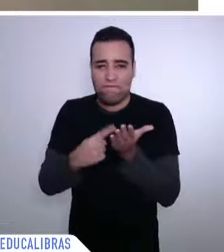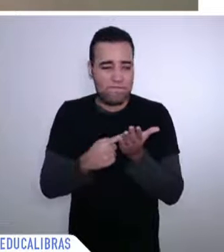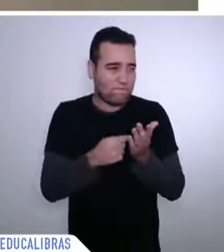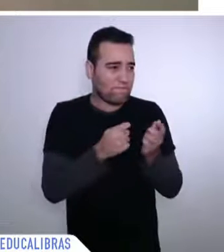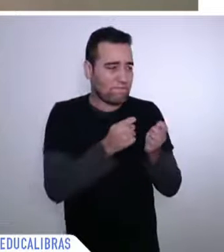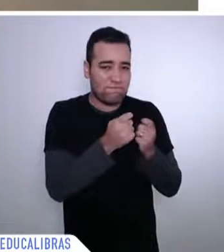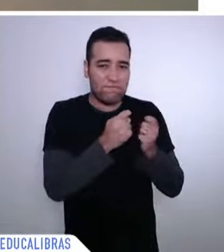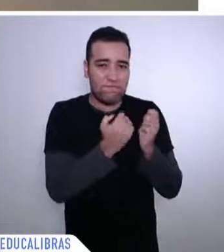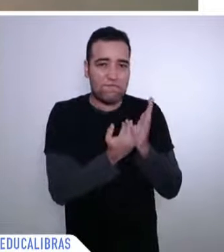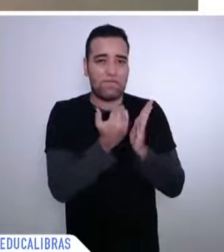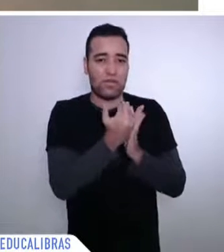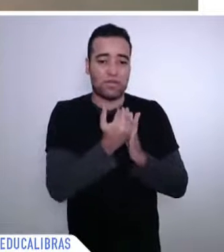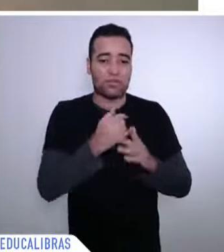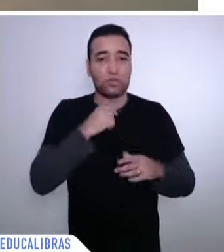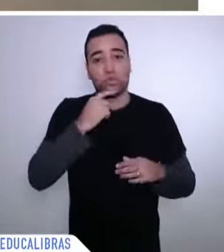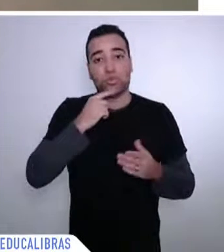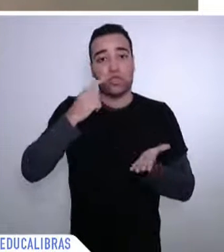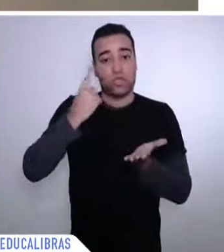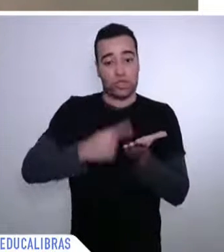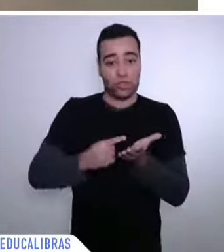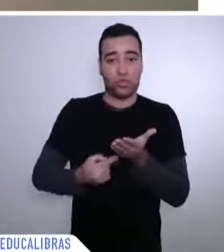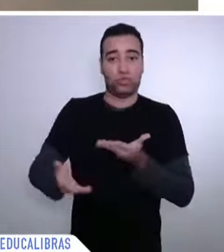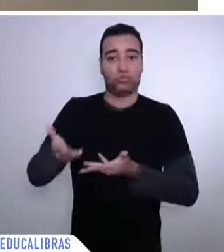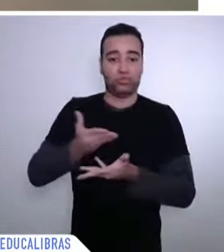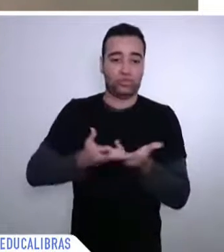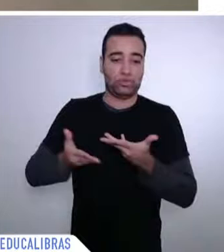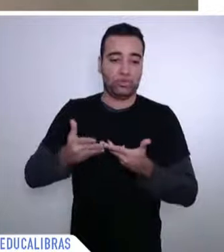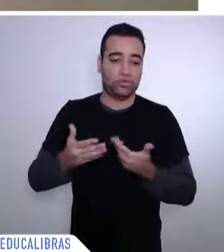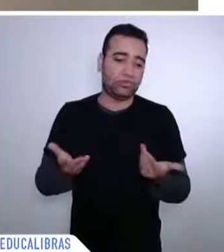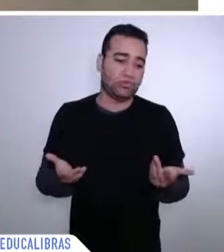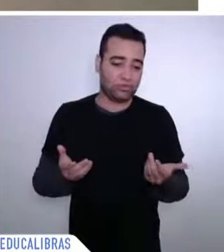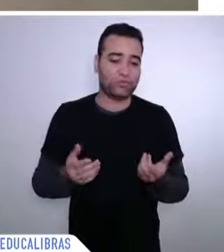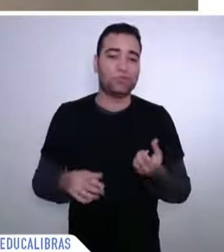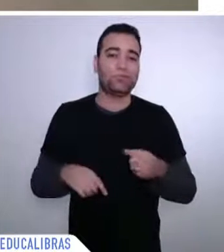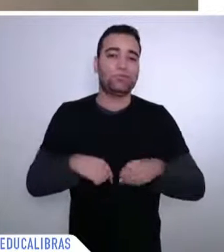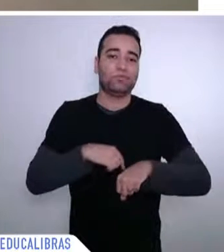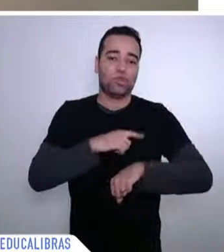situations with very low incomes and very little